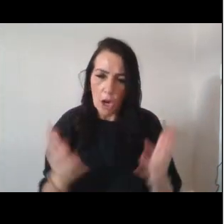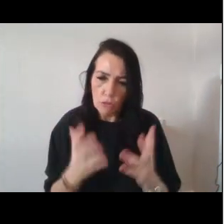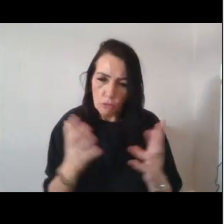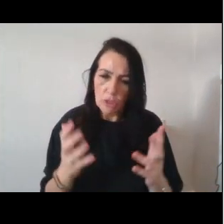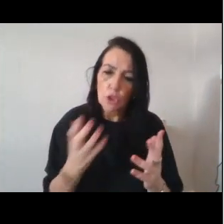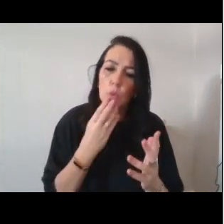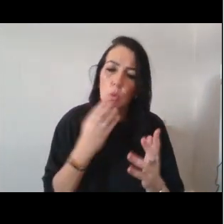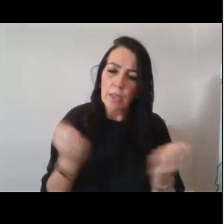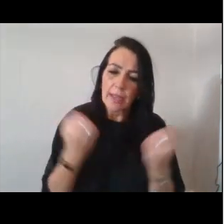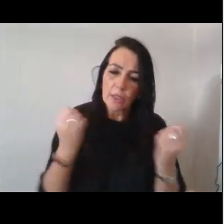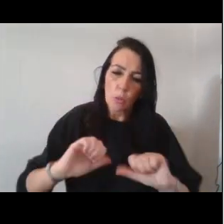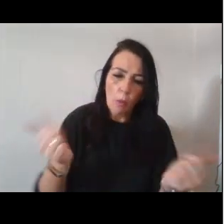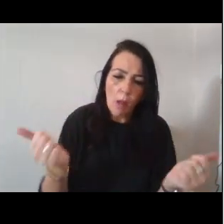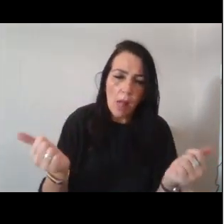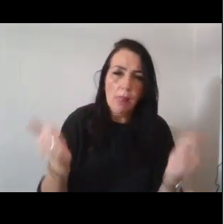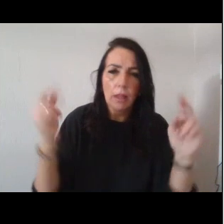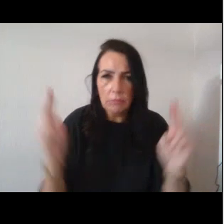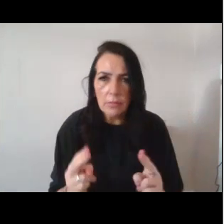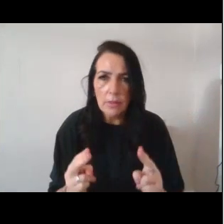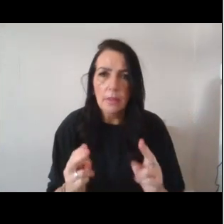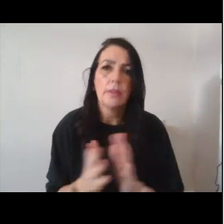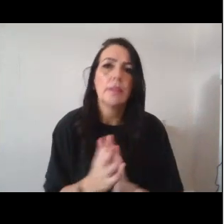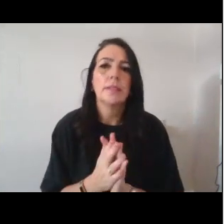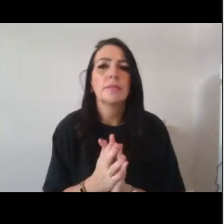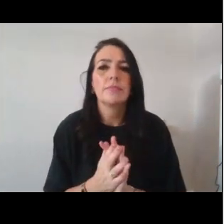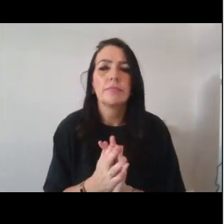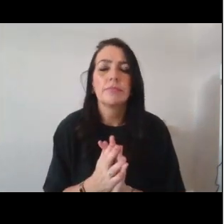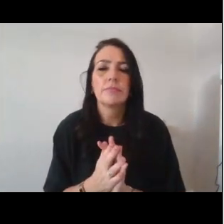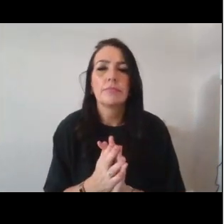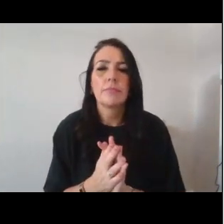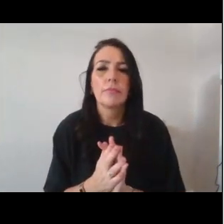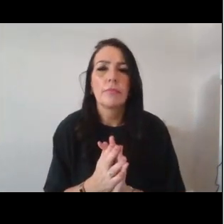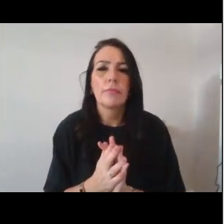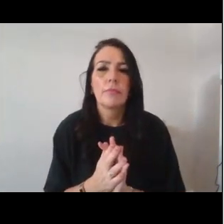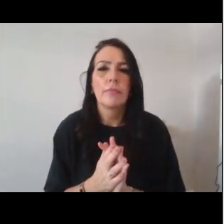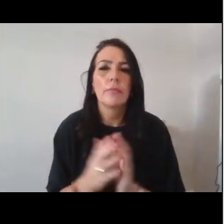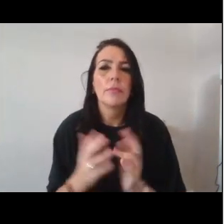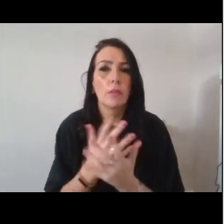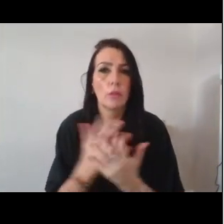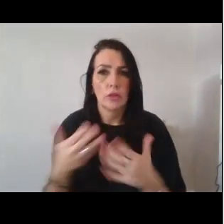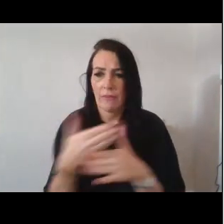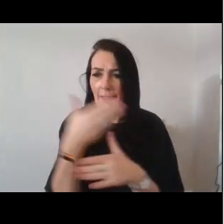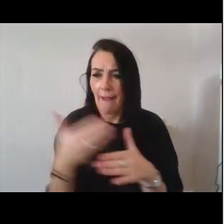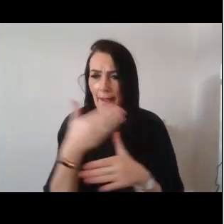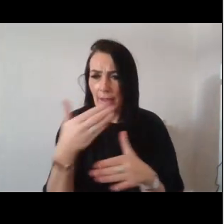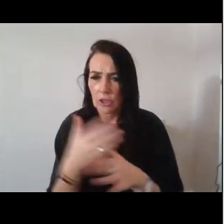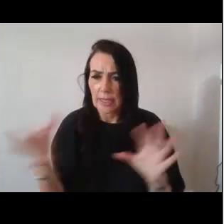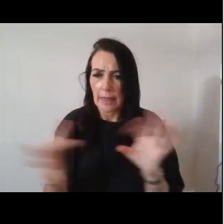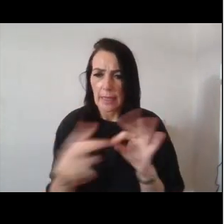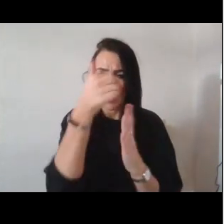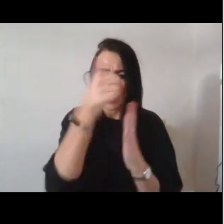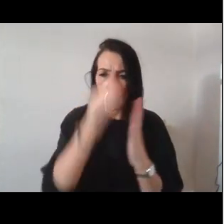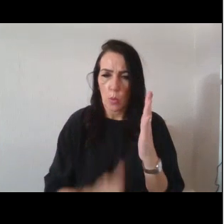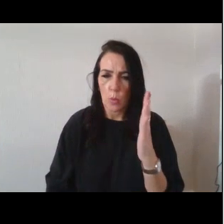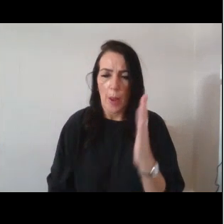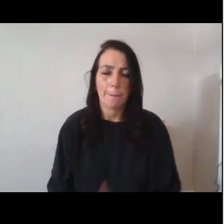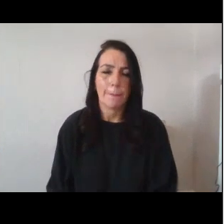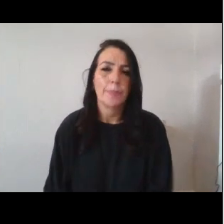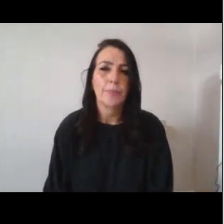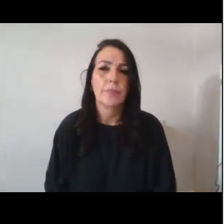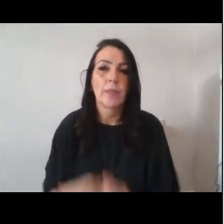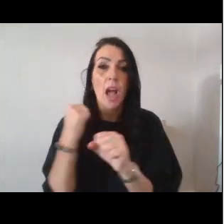workplaces, as purely a compliance activity with limited energy saving actions attributed to the programme. A government climate